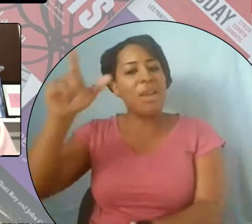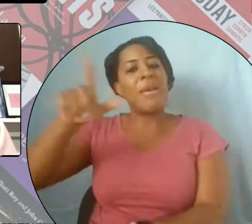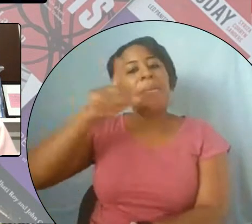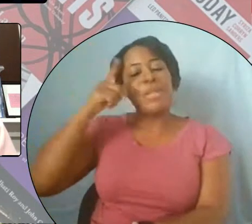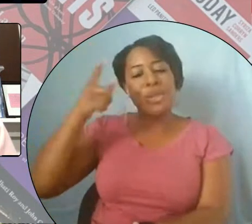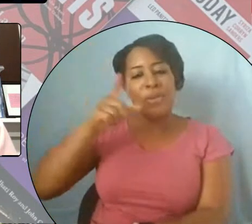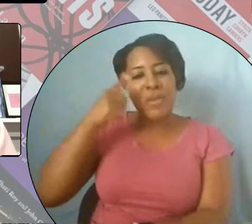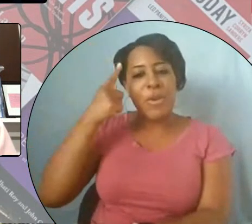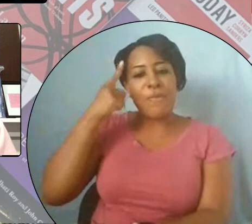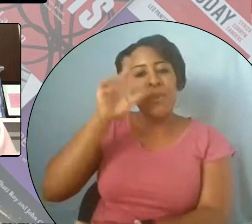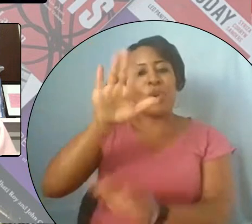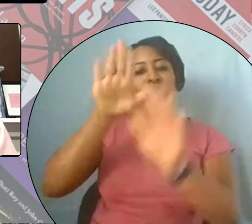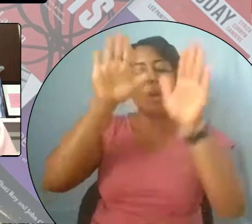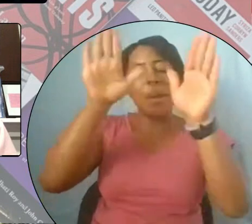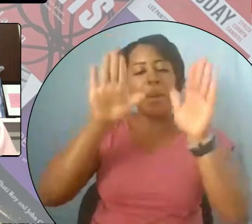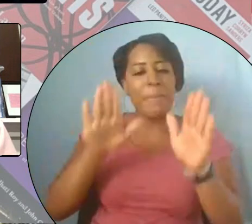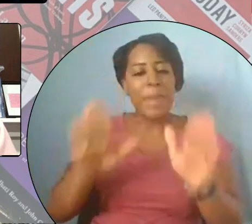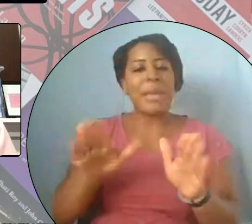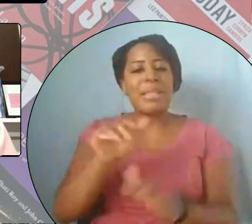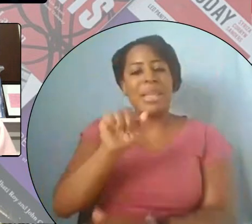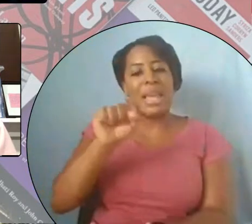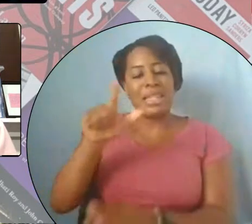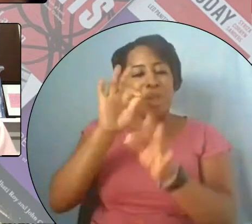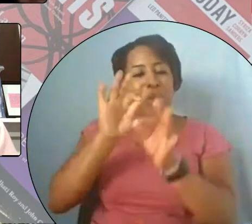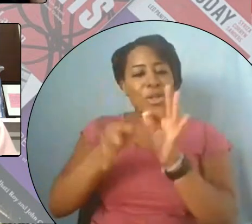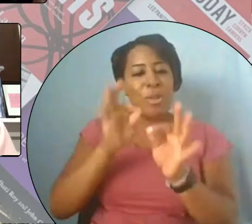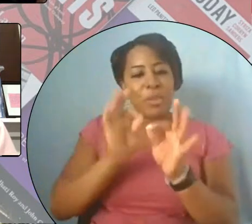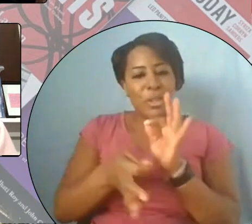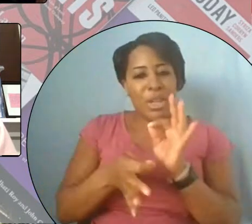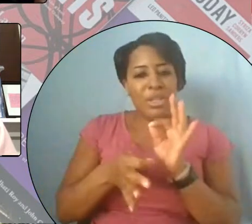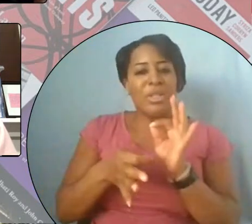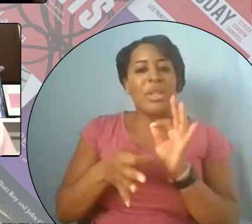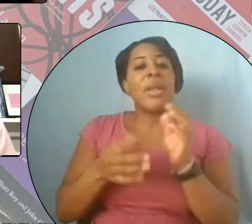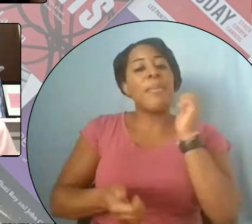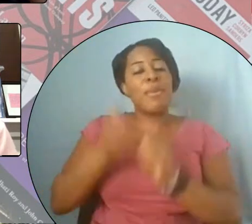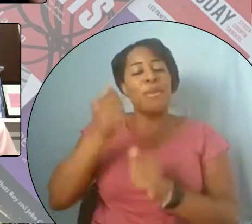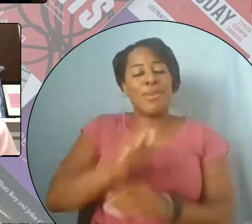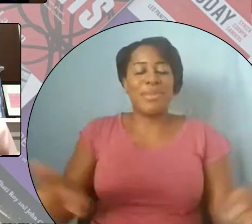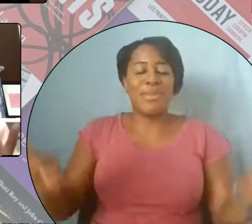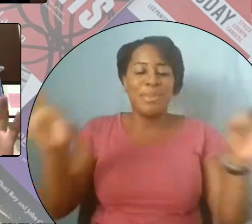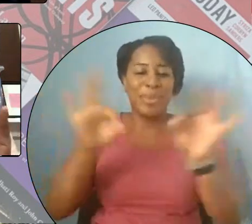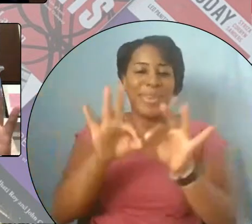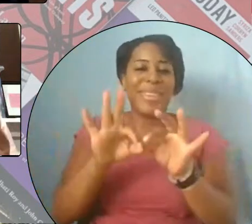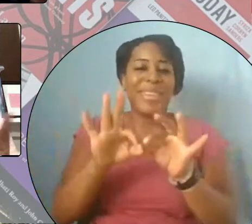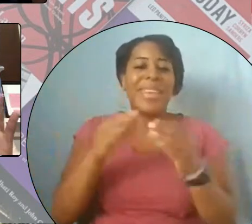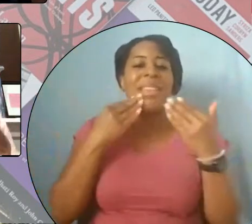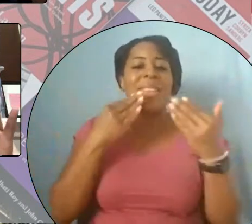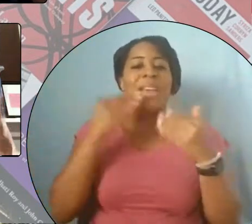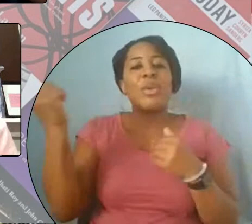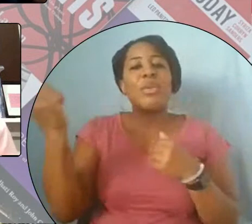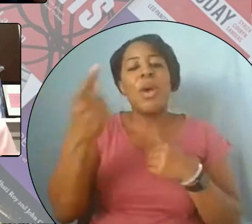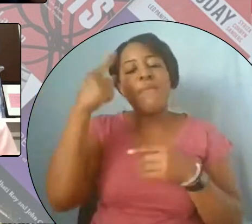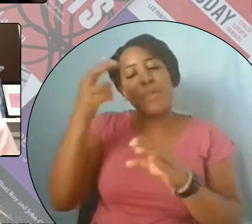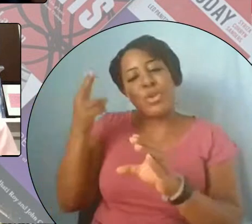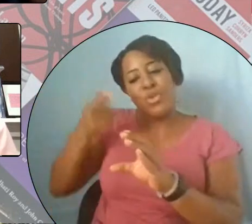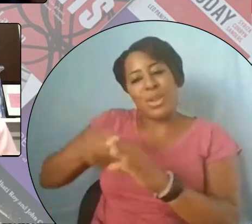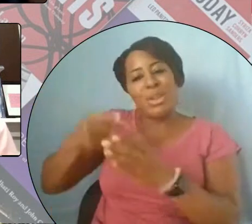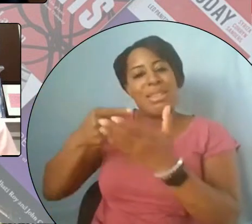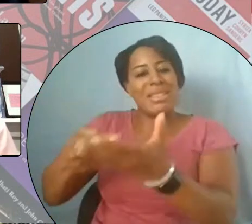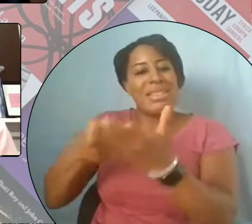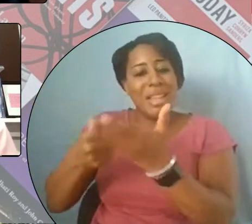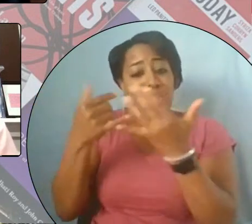for your amazing ASL interpretation. And most importantly, thank you for joining this conversation